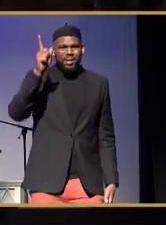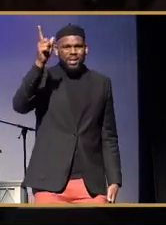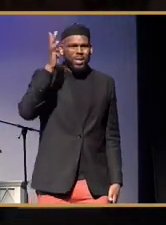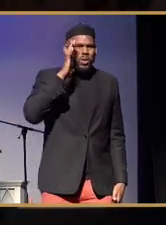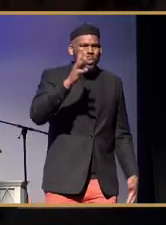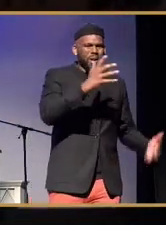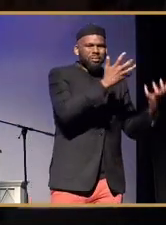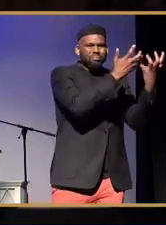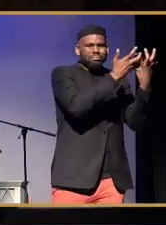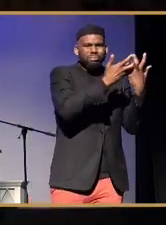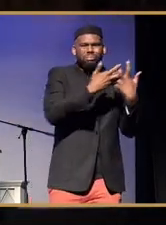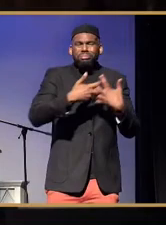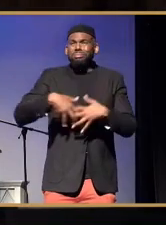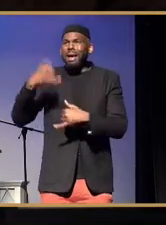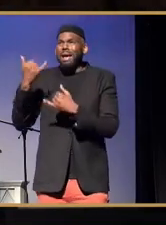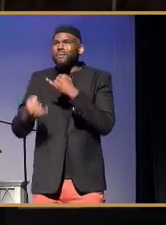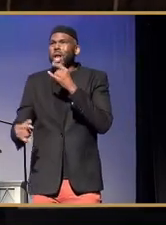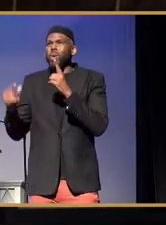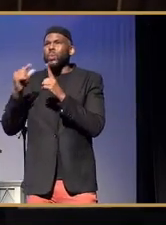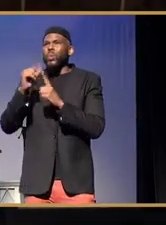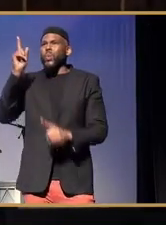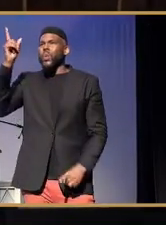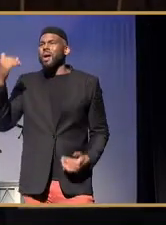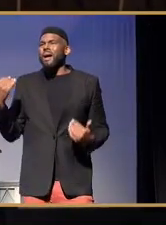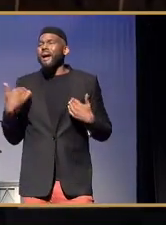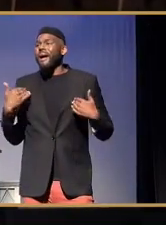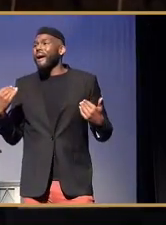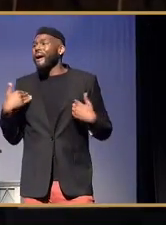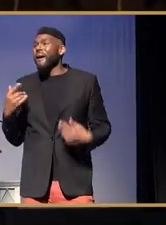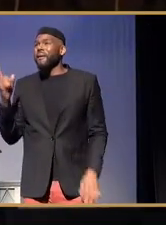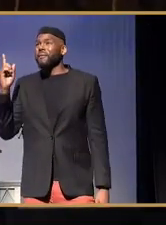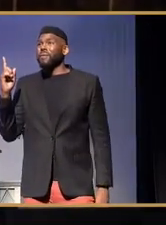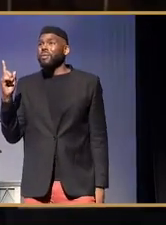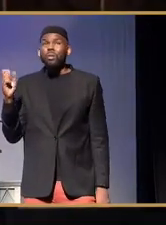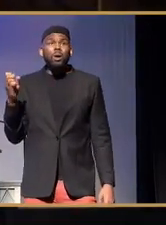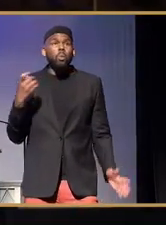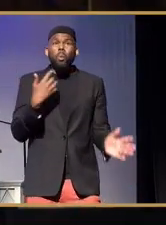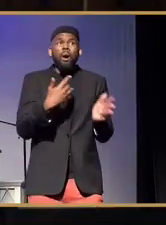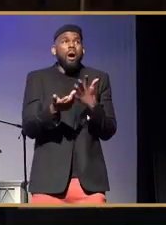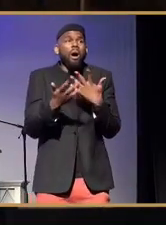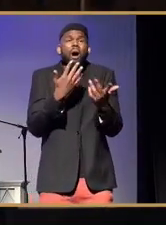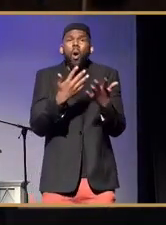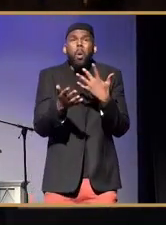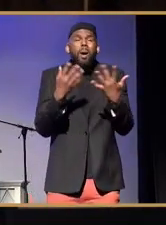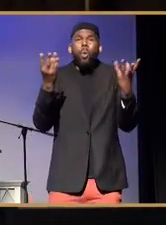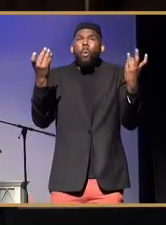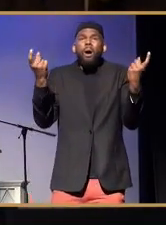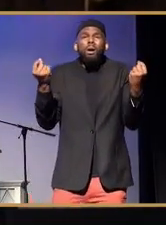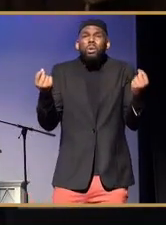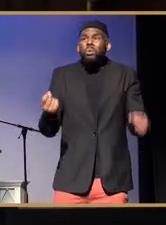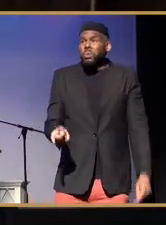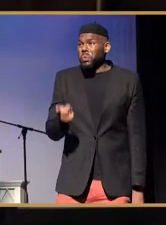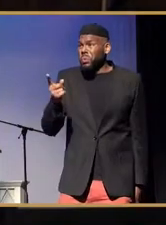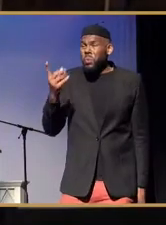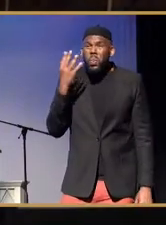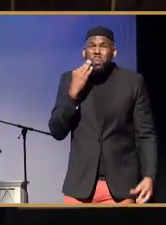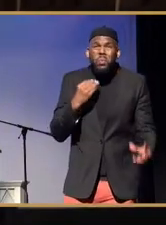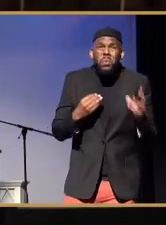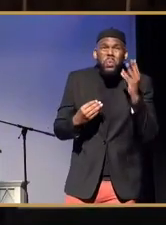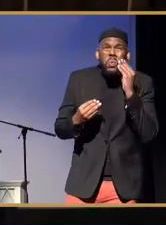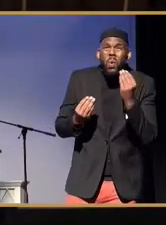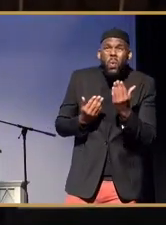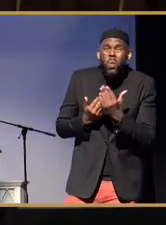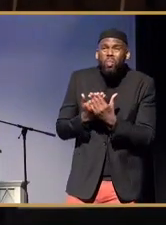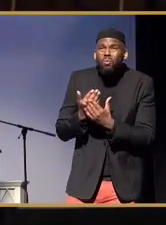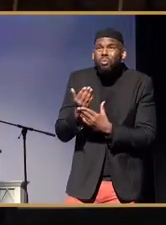the glory, you get your blessing, you stay in His perfect will. No matter what you're going